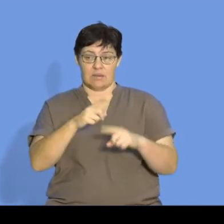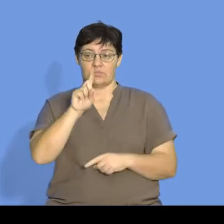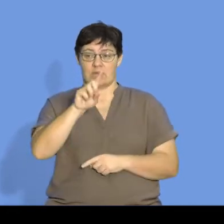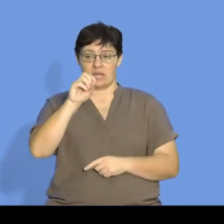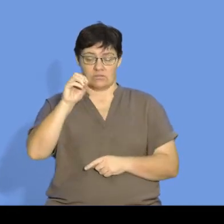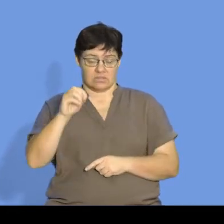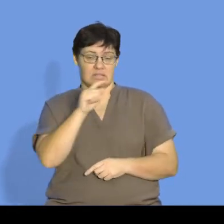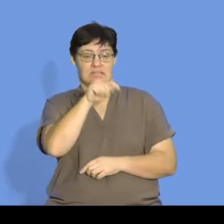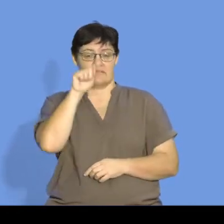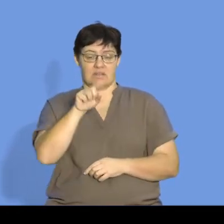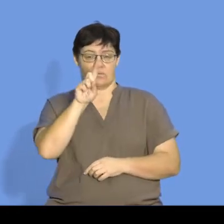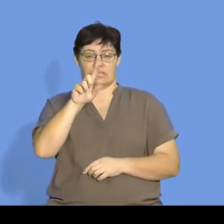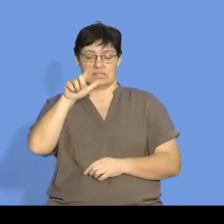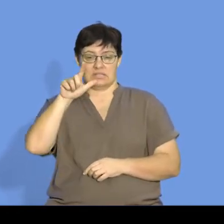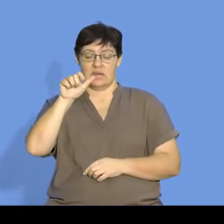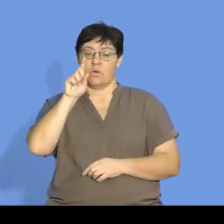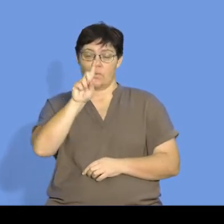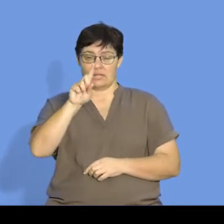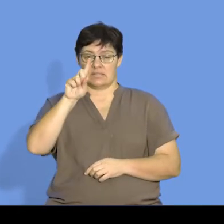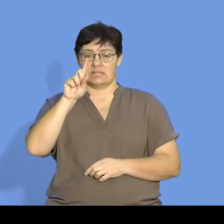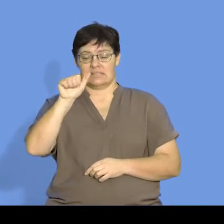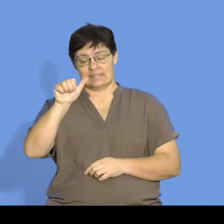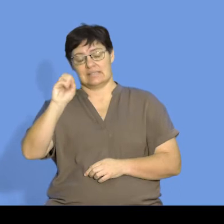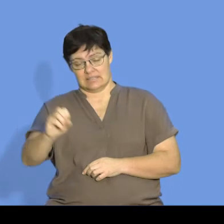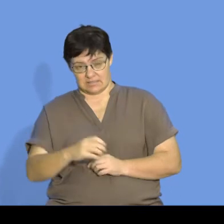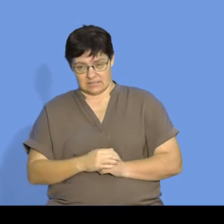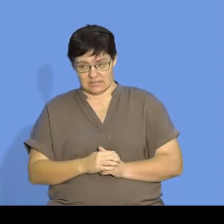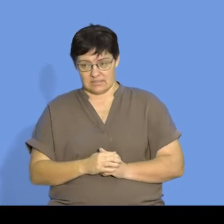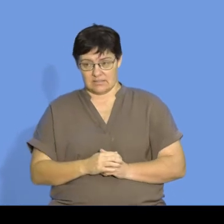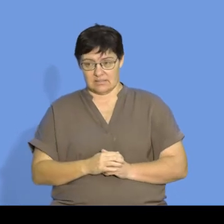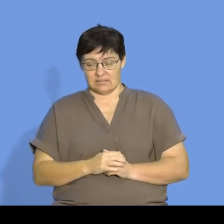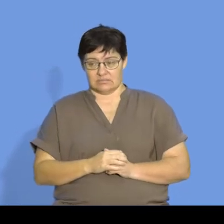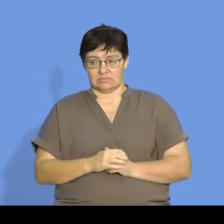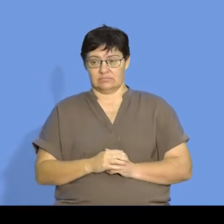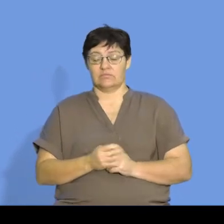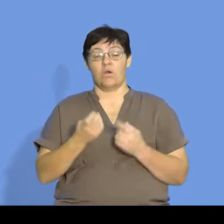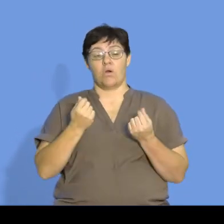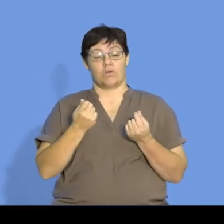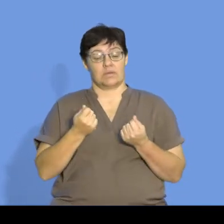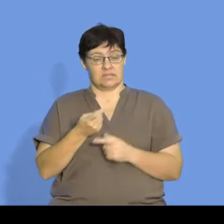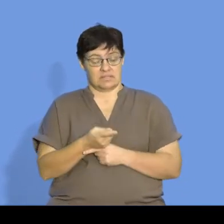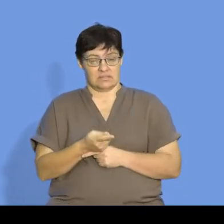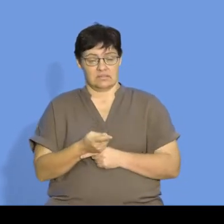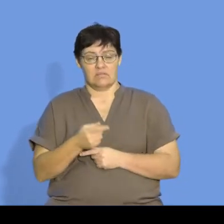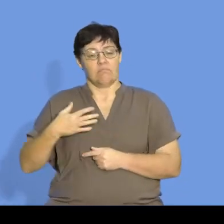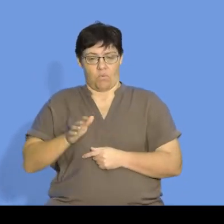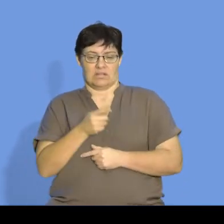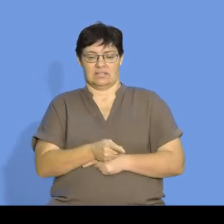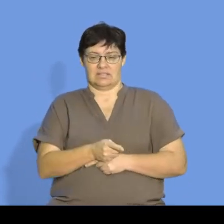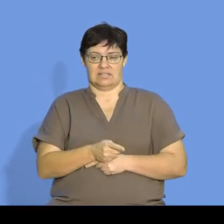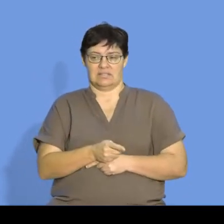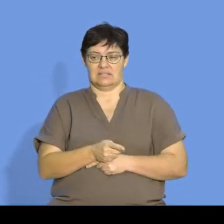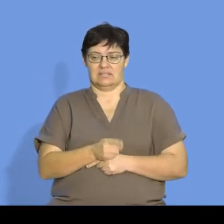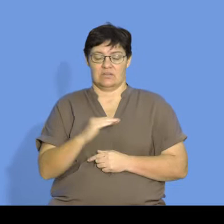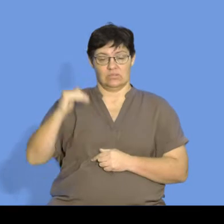times 100 divided by 160. You remember the calculation once again? There we go. Your cost price is what you